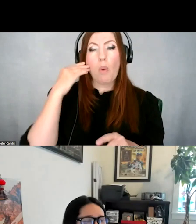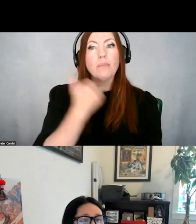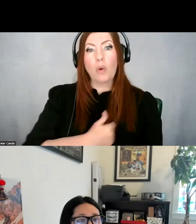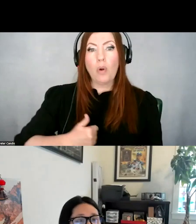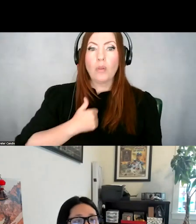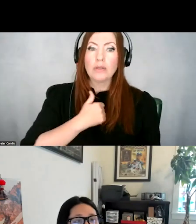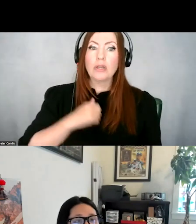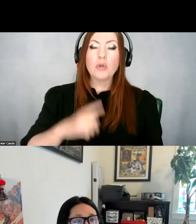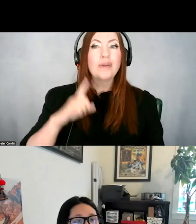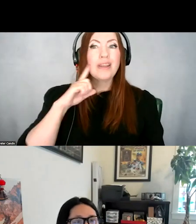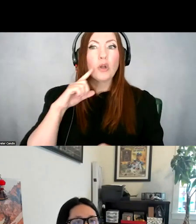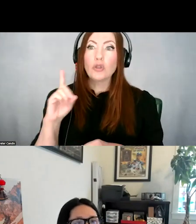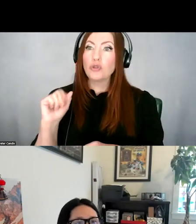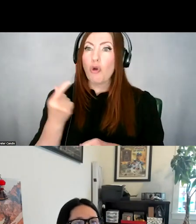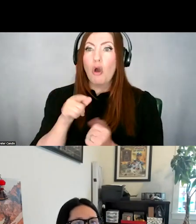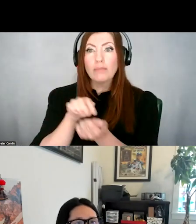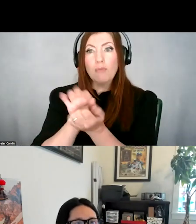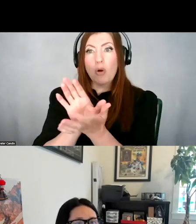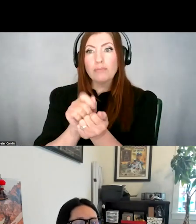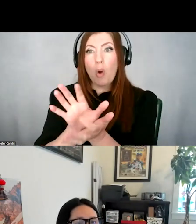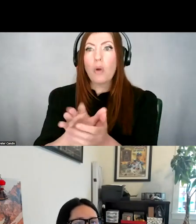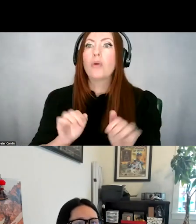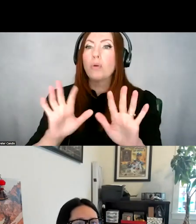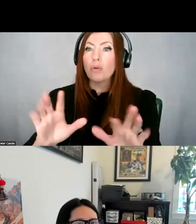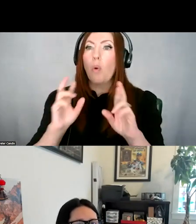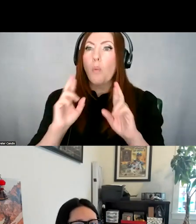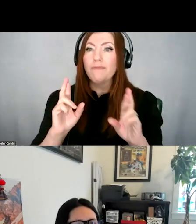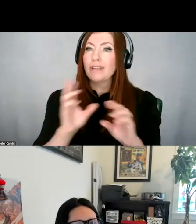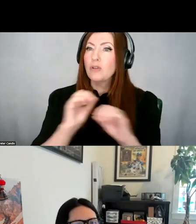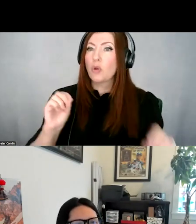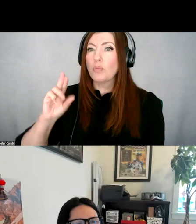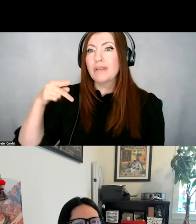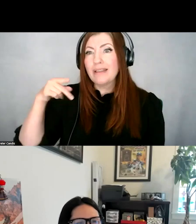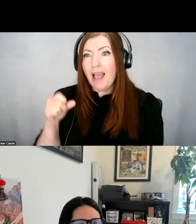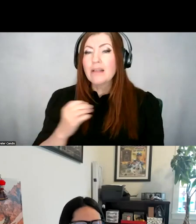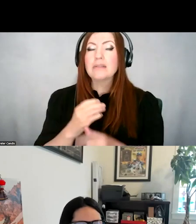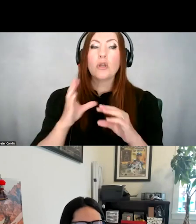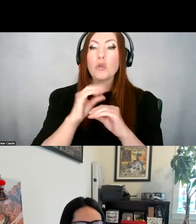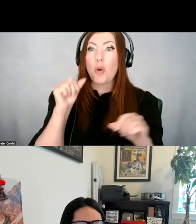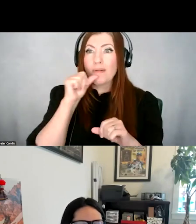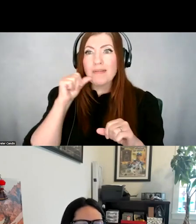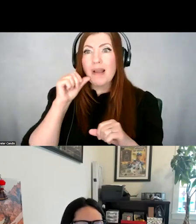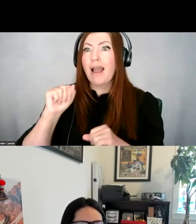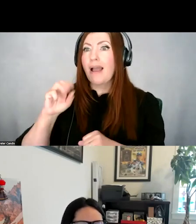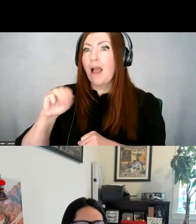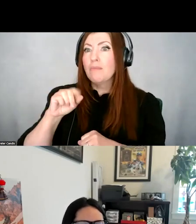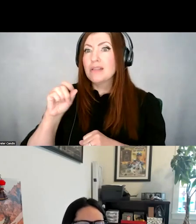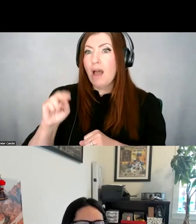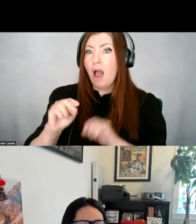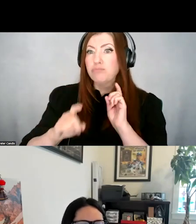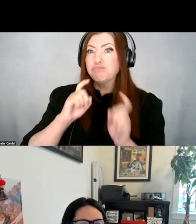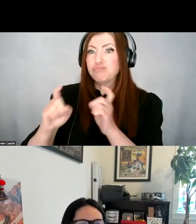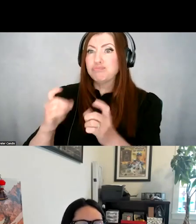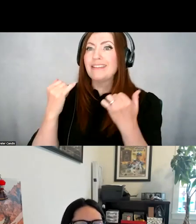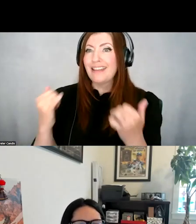apologize if you hear a dog bark. Hopefully we'll have no UPS or Amazon deliveries today. It's